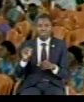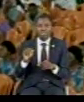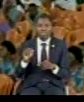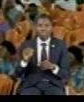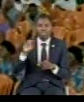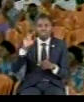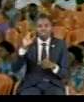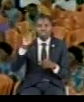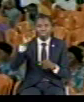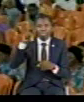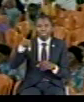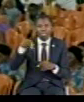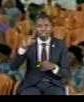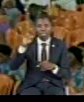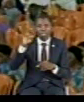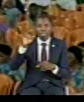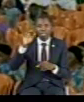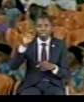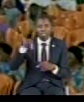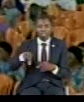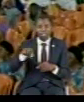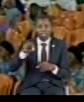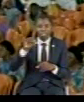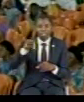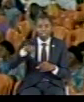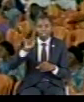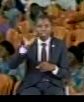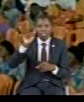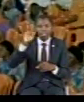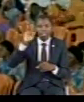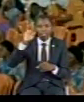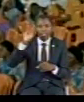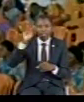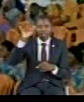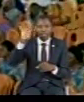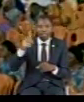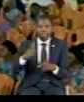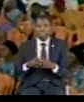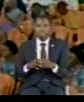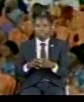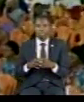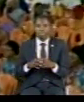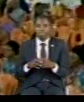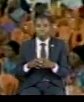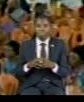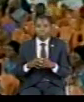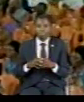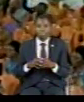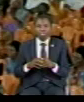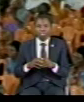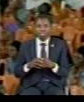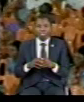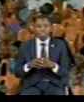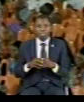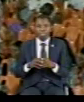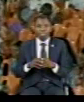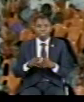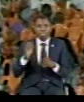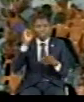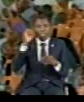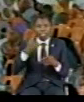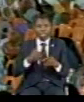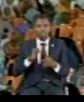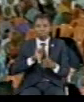says that since Thursday, he's been feeling feverish, serious cough, aches in his chest, catarrh, and he was not just